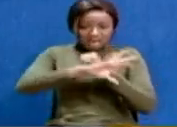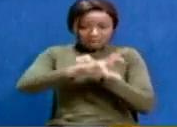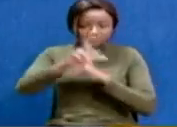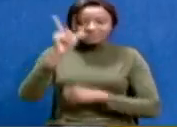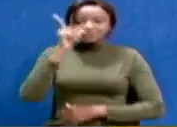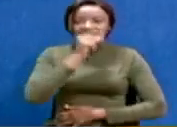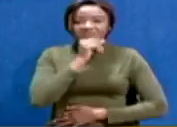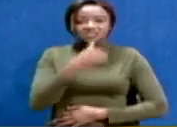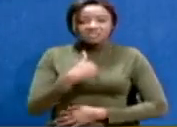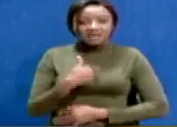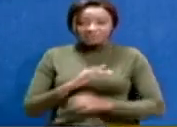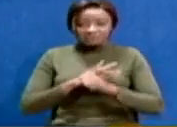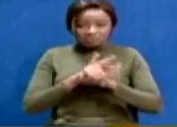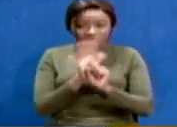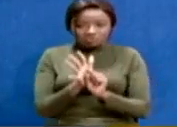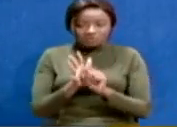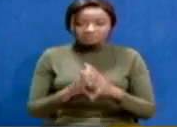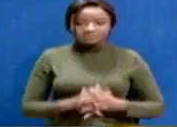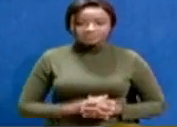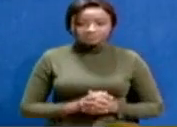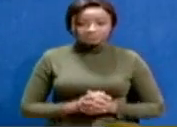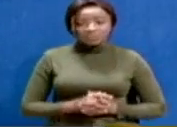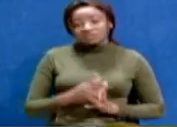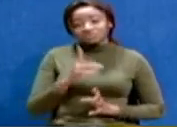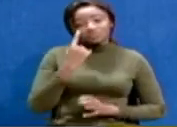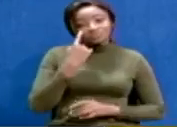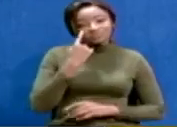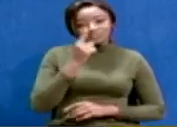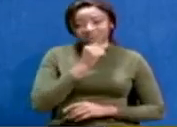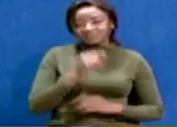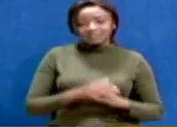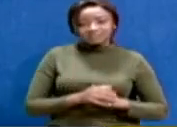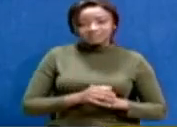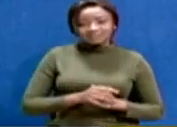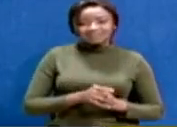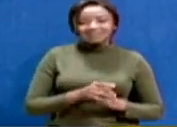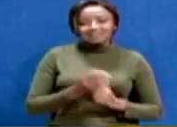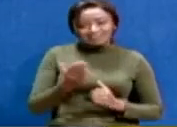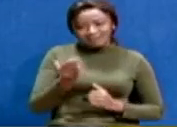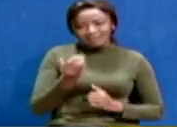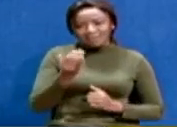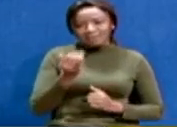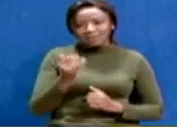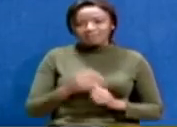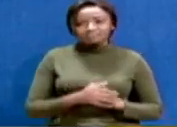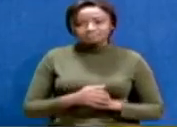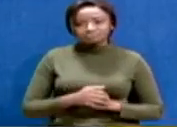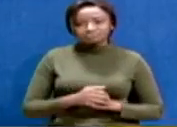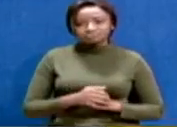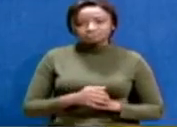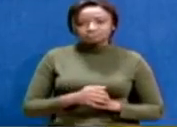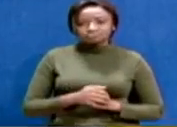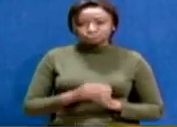reported COVID-19 cases. This, you can see, is only a matter of time before all